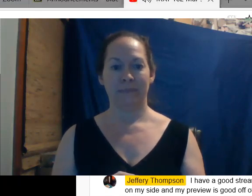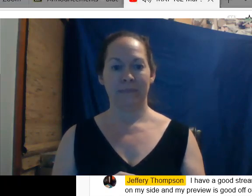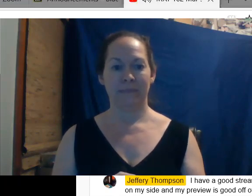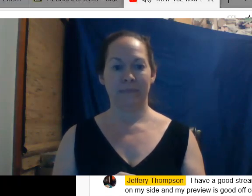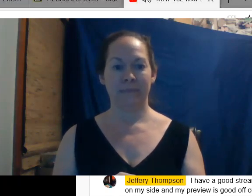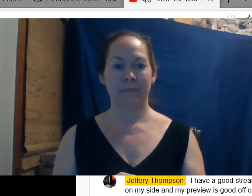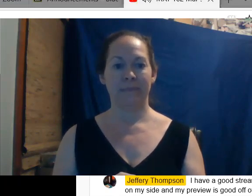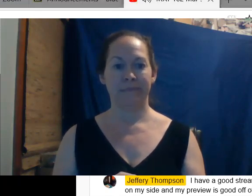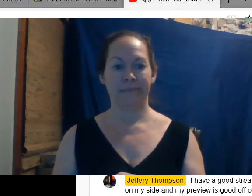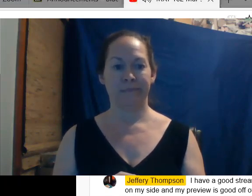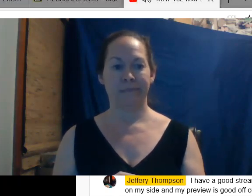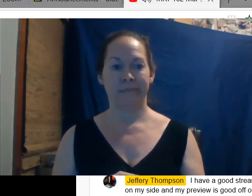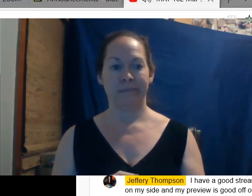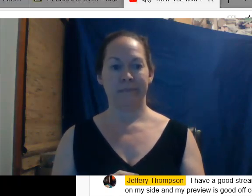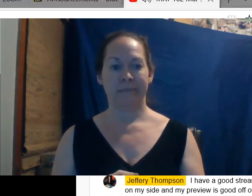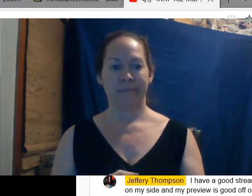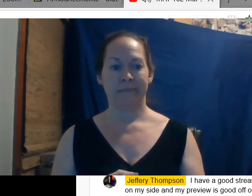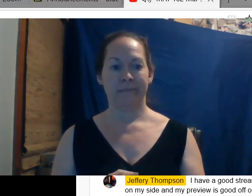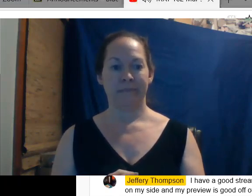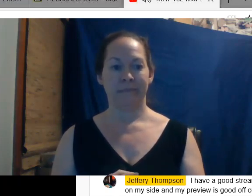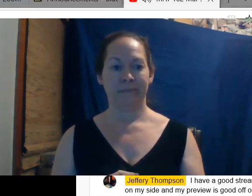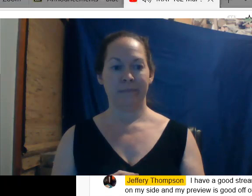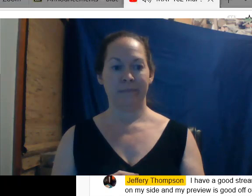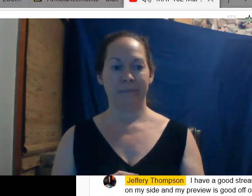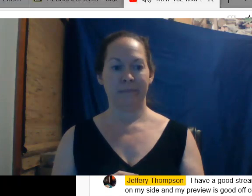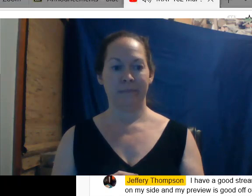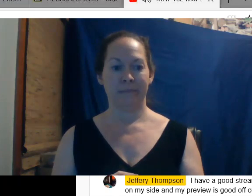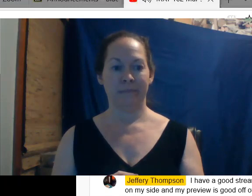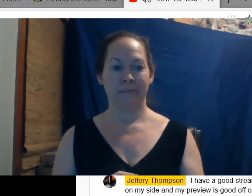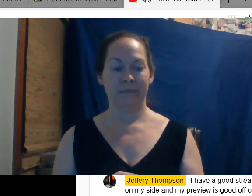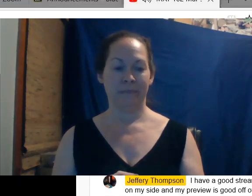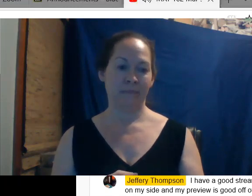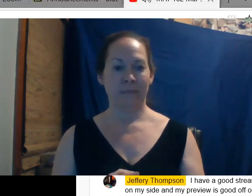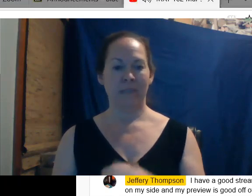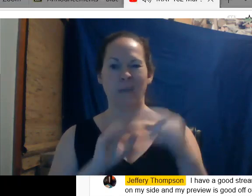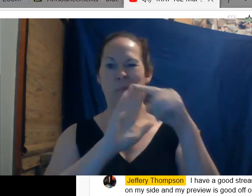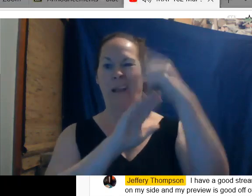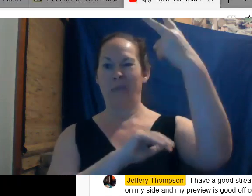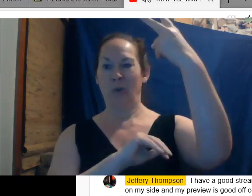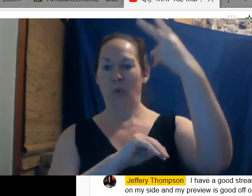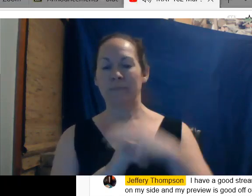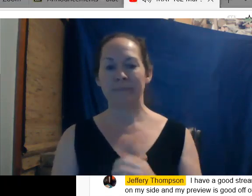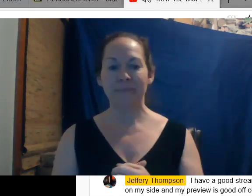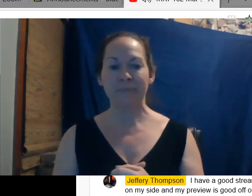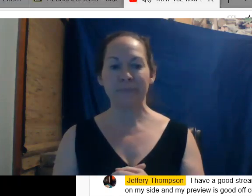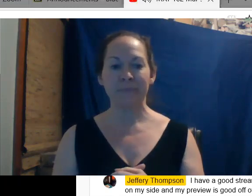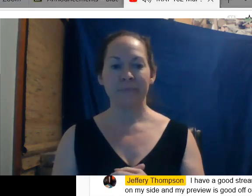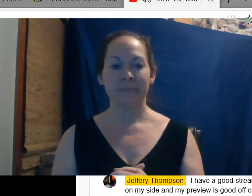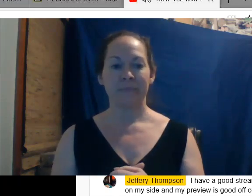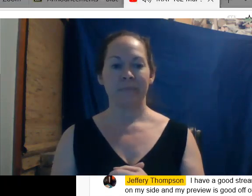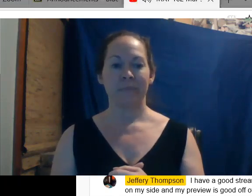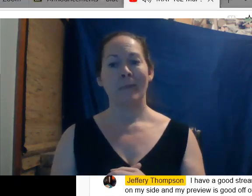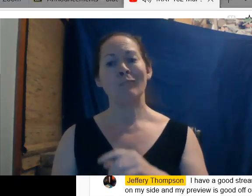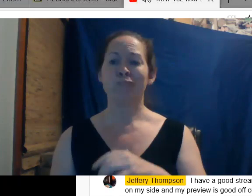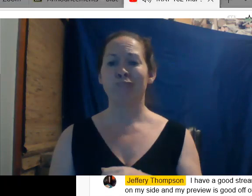The negative 2 is going to stay because negative 2x over x, the x's cancel. So I'm left with just